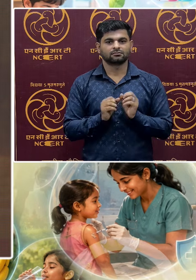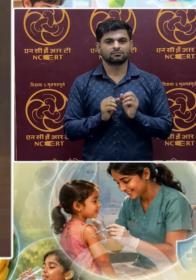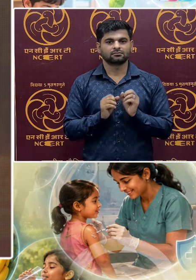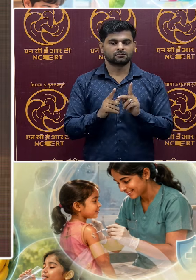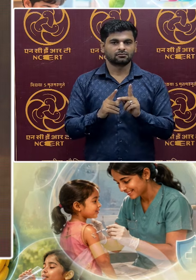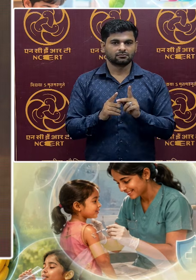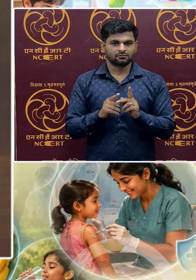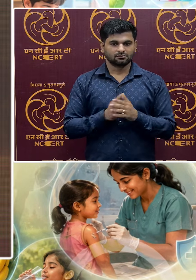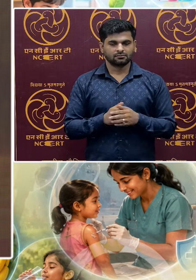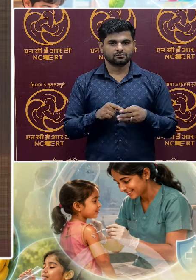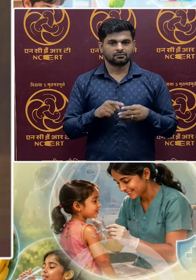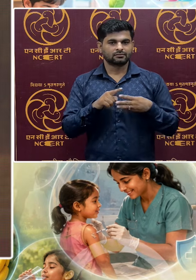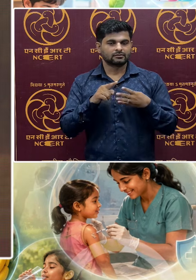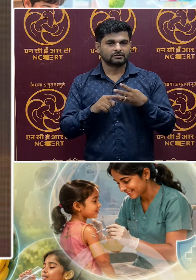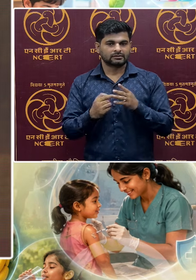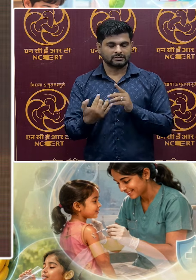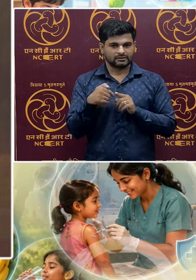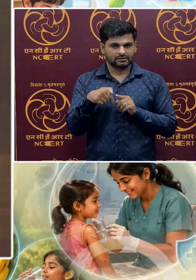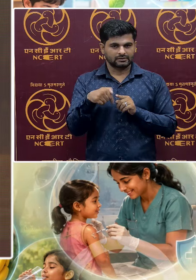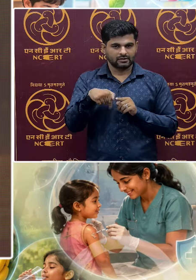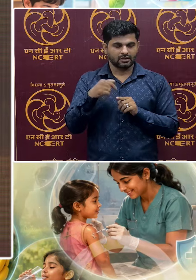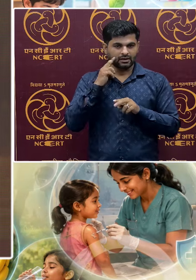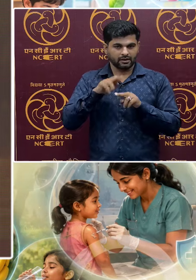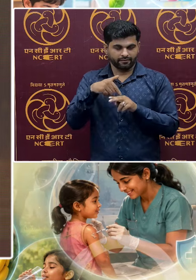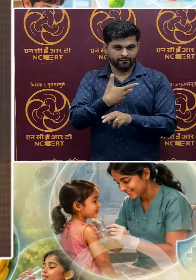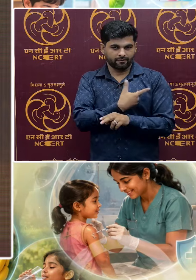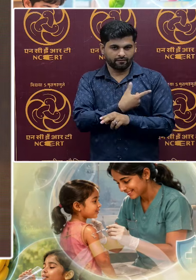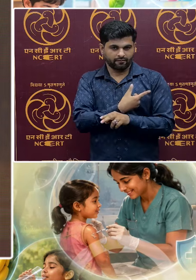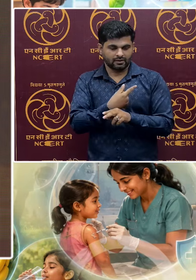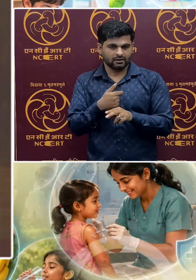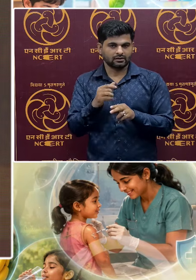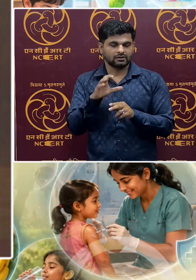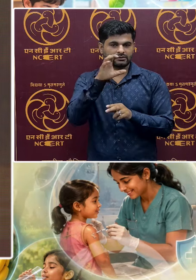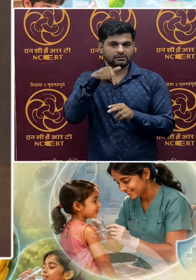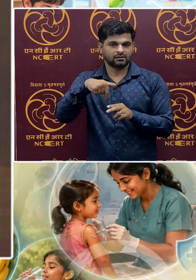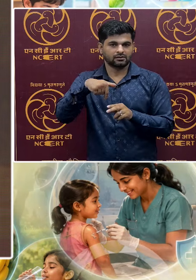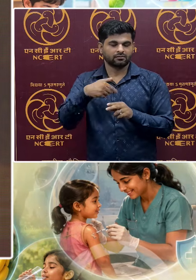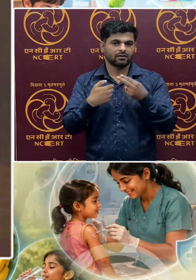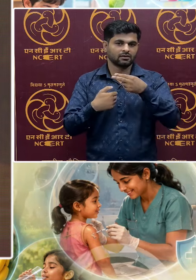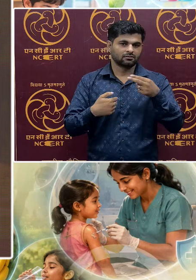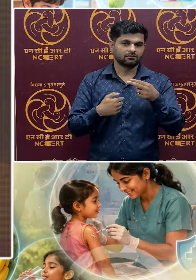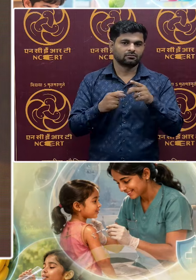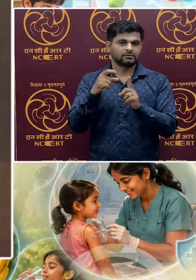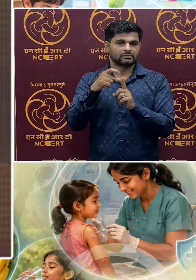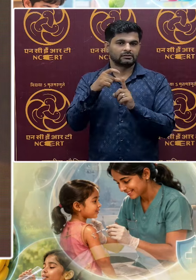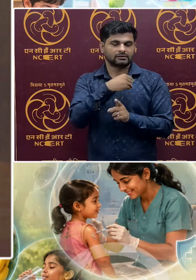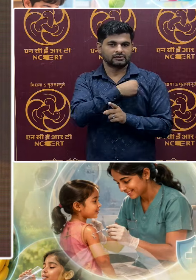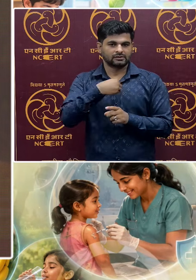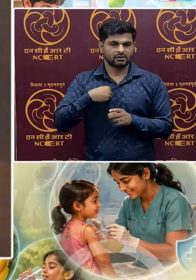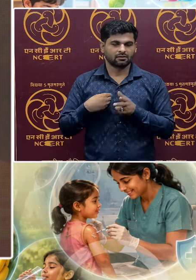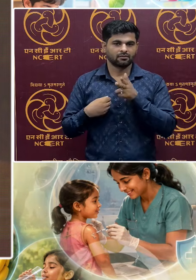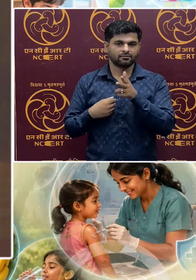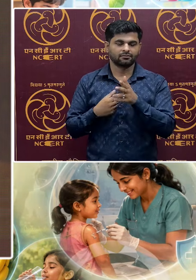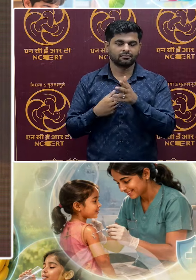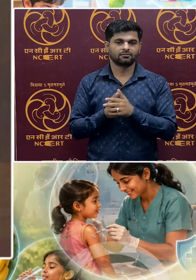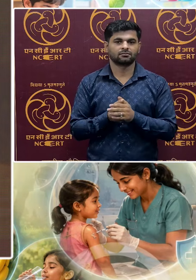an infant, there is a vaccine. I can't recall the name, but the doctor asks. This is a painful. There